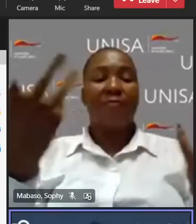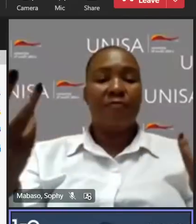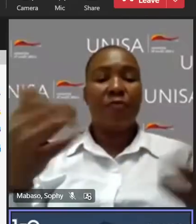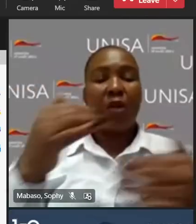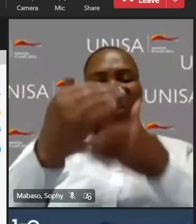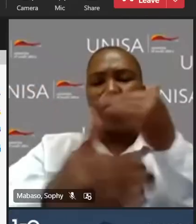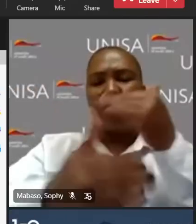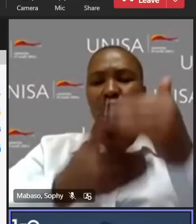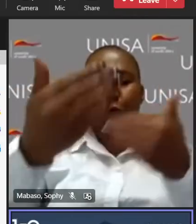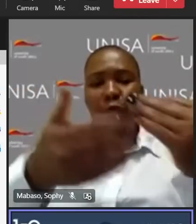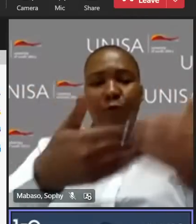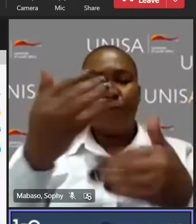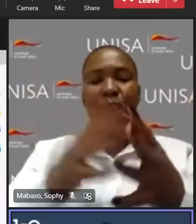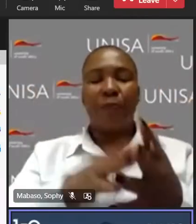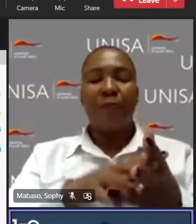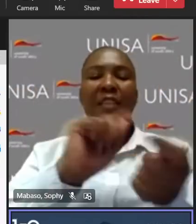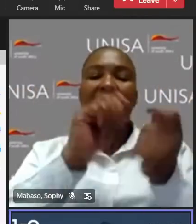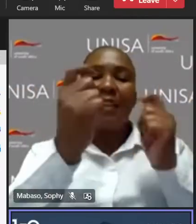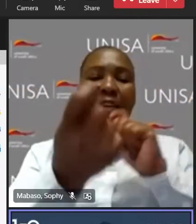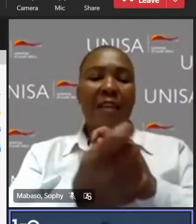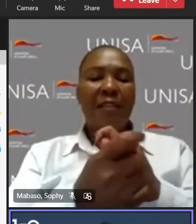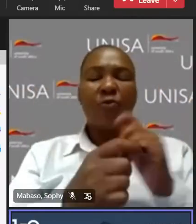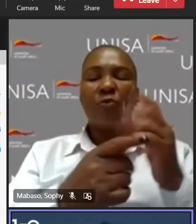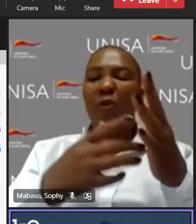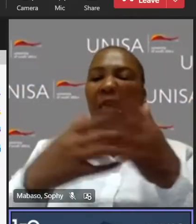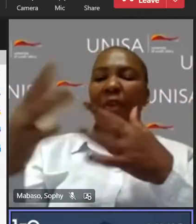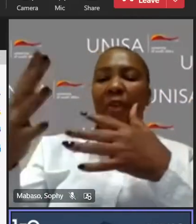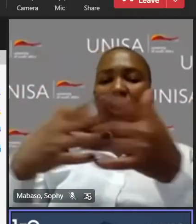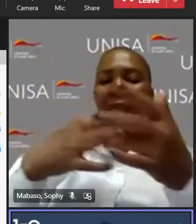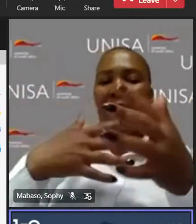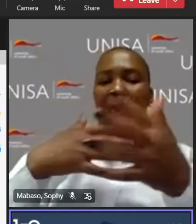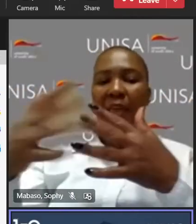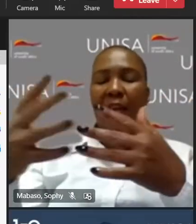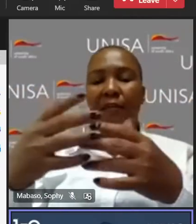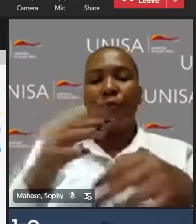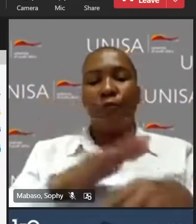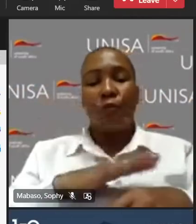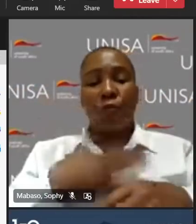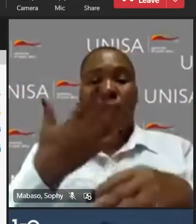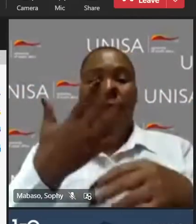Continue. Change your address to whatever and